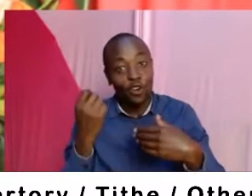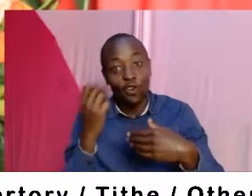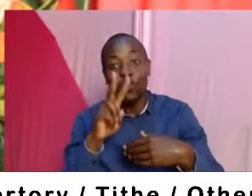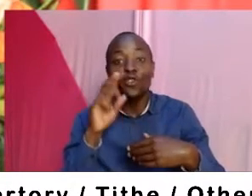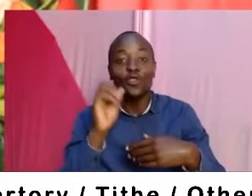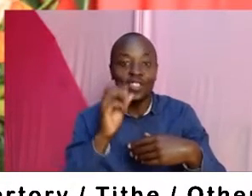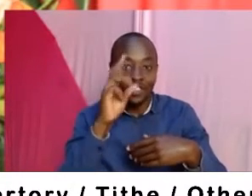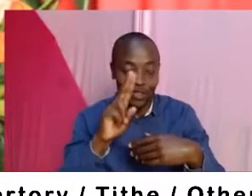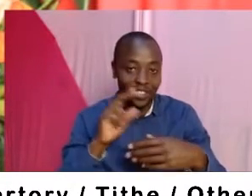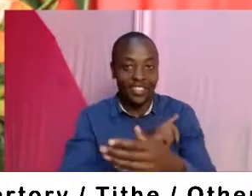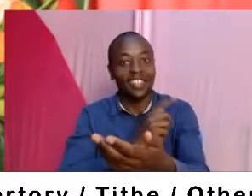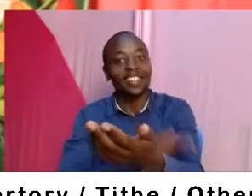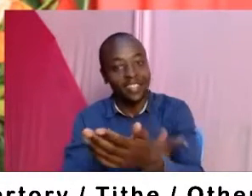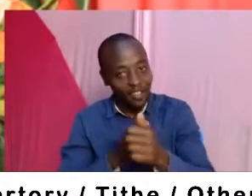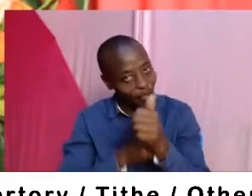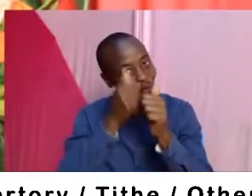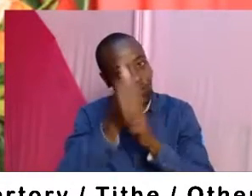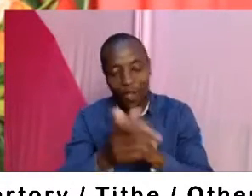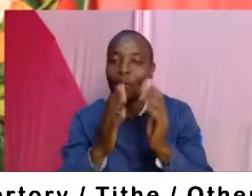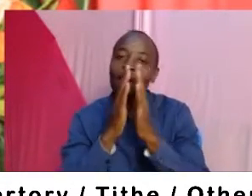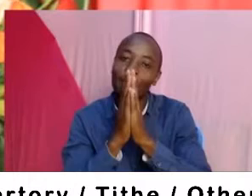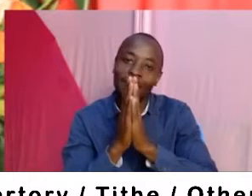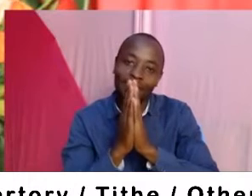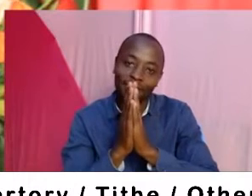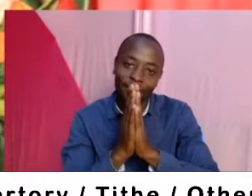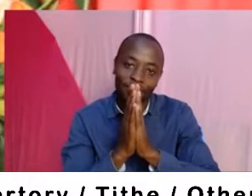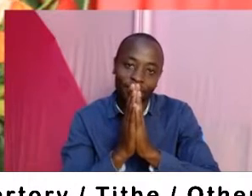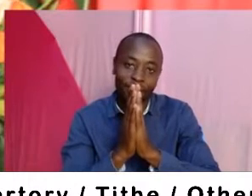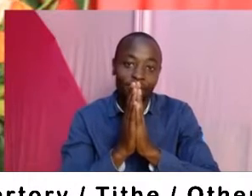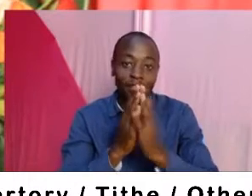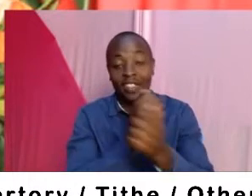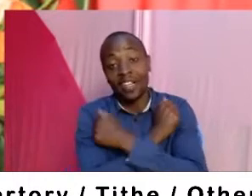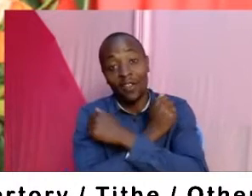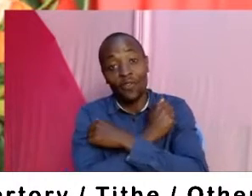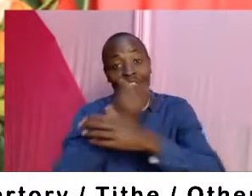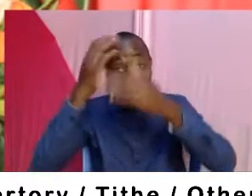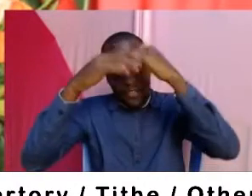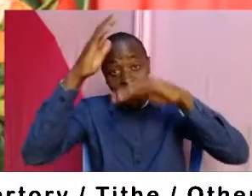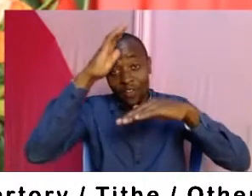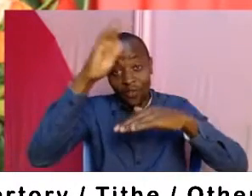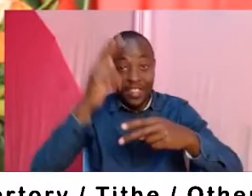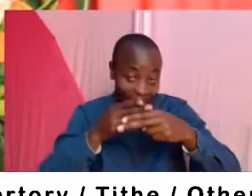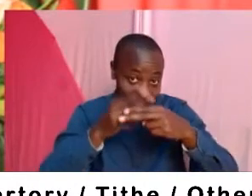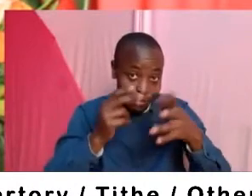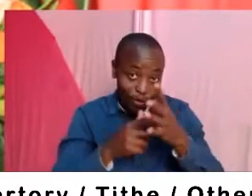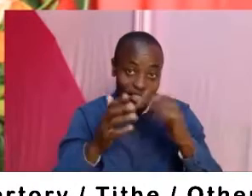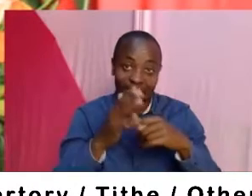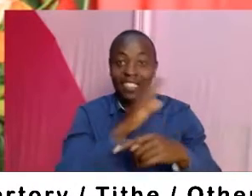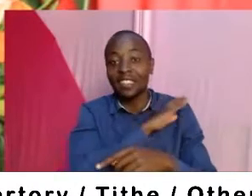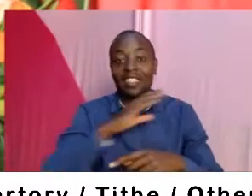grace of God has brought us this far. Let us pray. Our dear Heavenly Father, in the name of Jesus